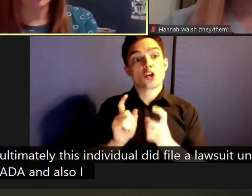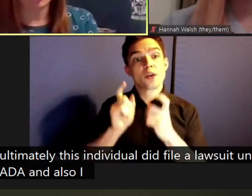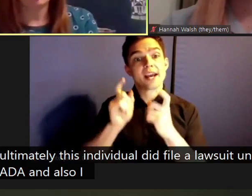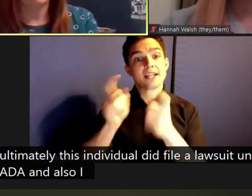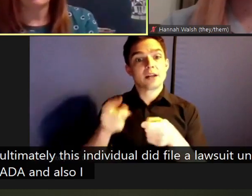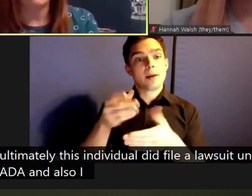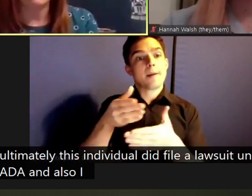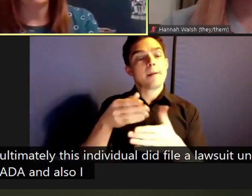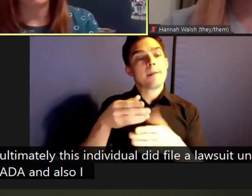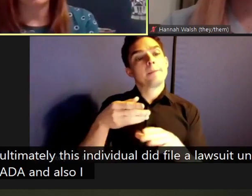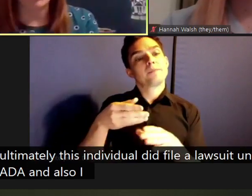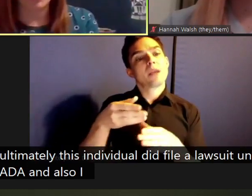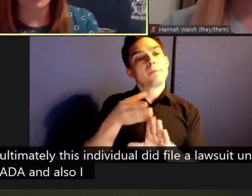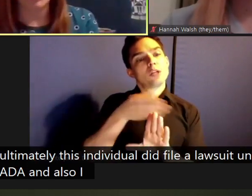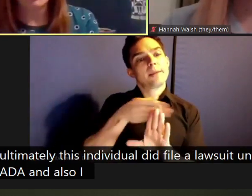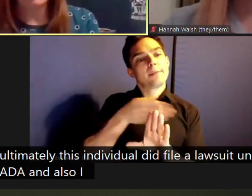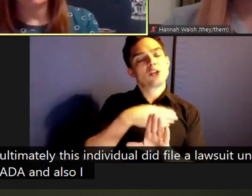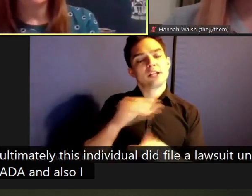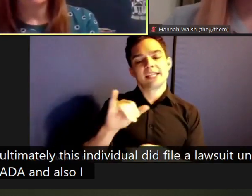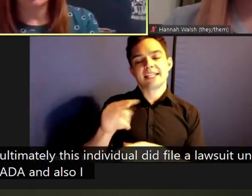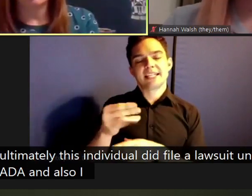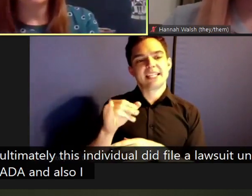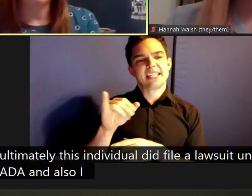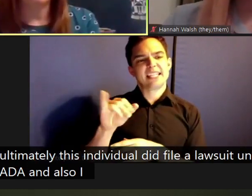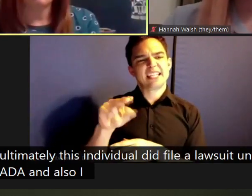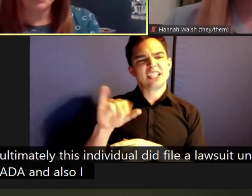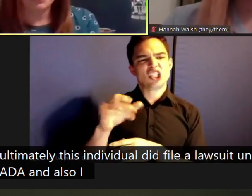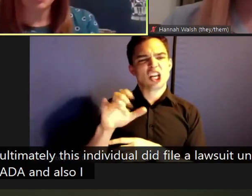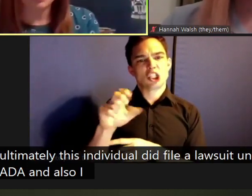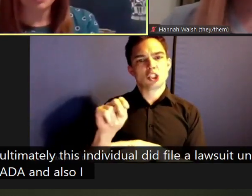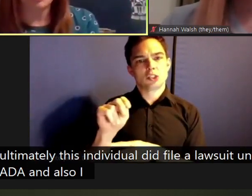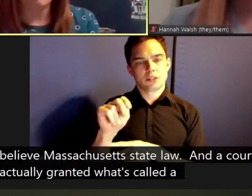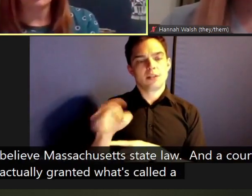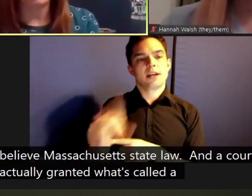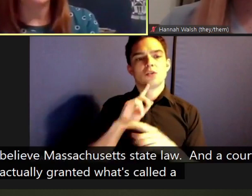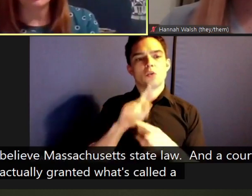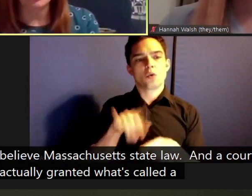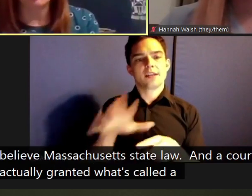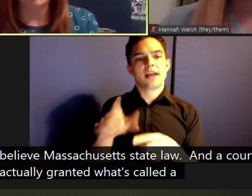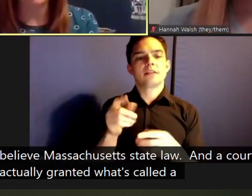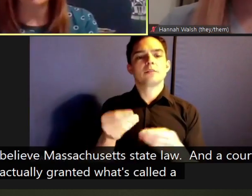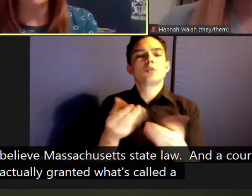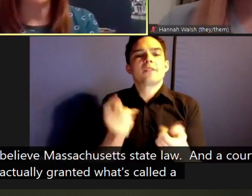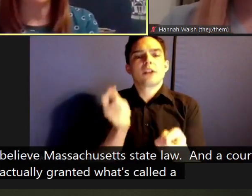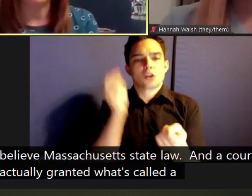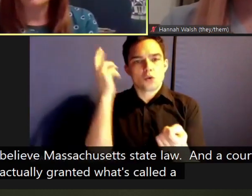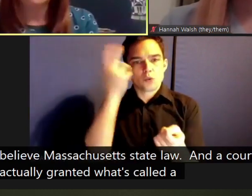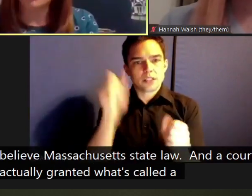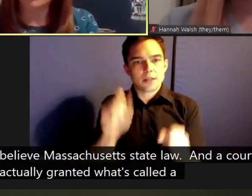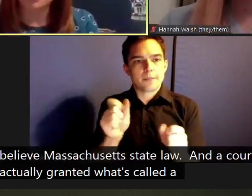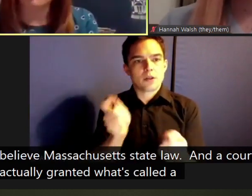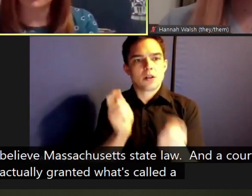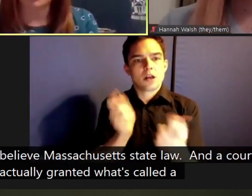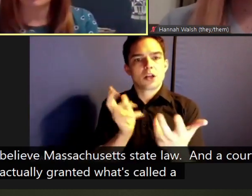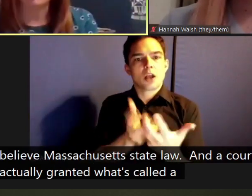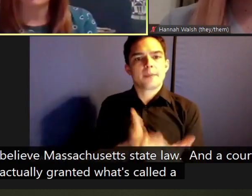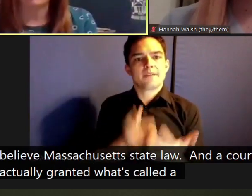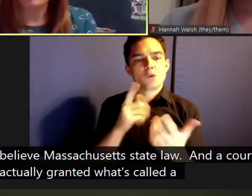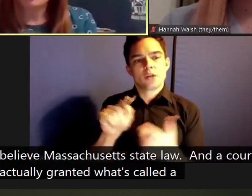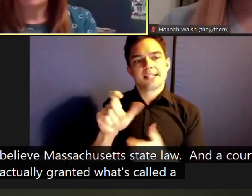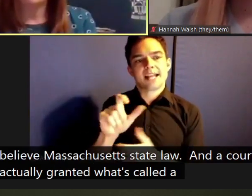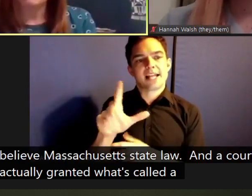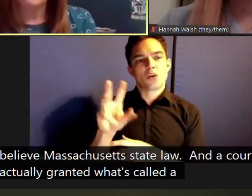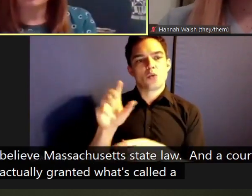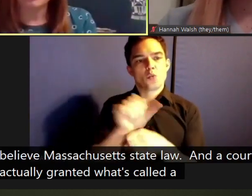preliminary injunction, and the court ordered the employer to provide the reasonable accommodation of telework for this individual.